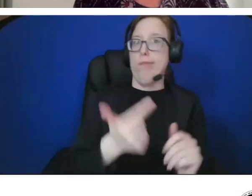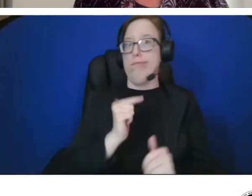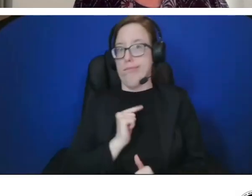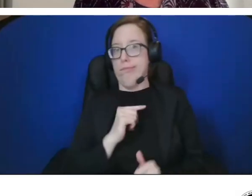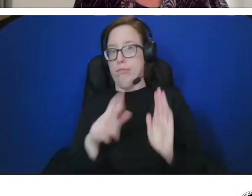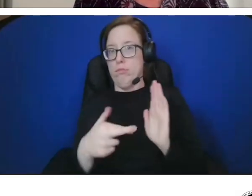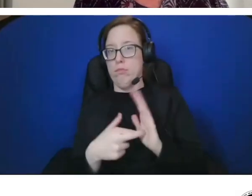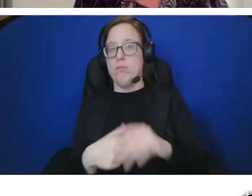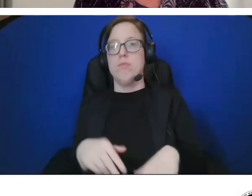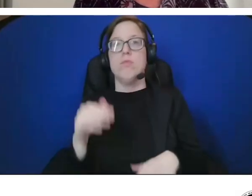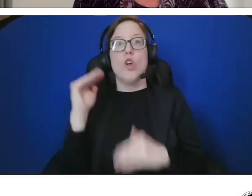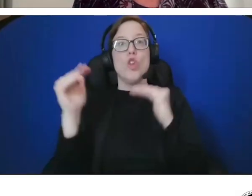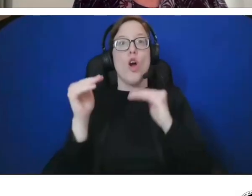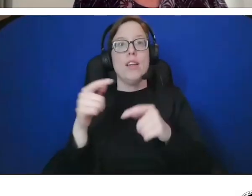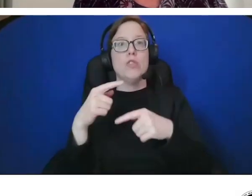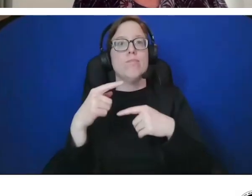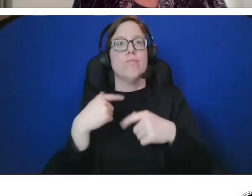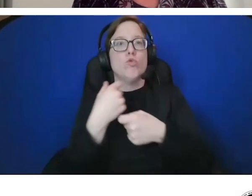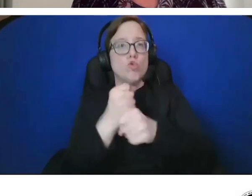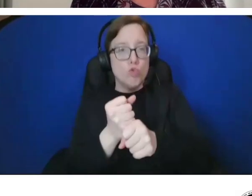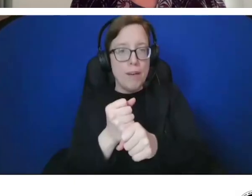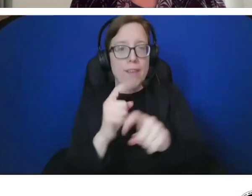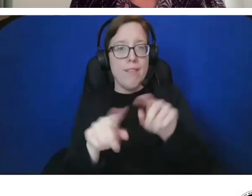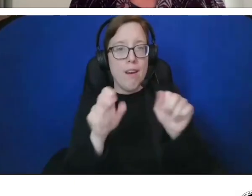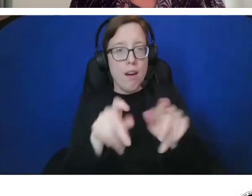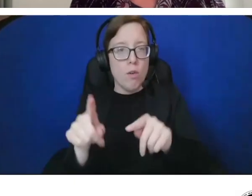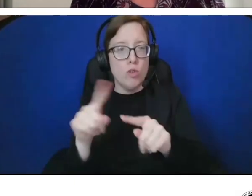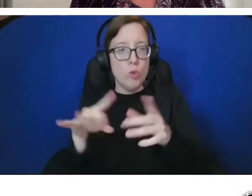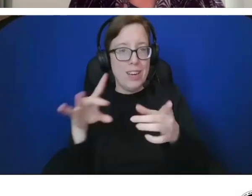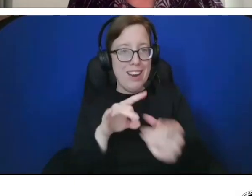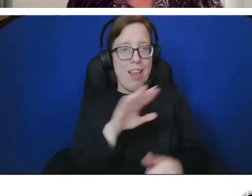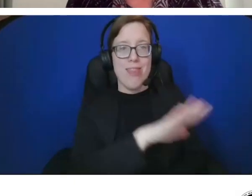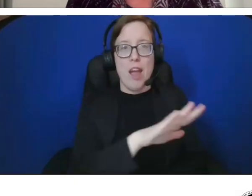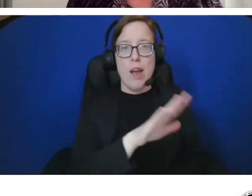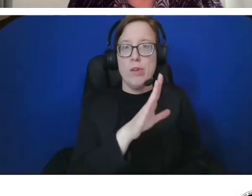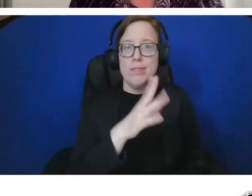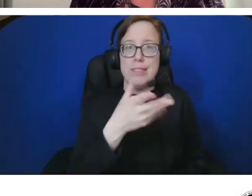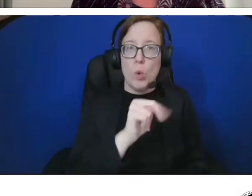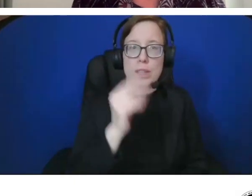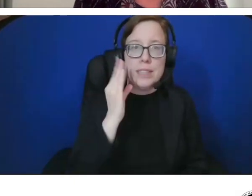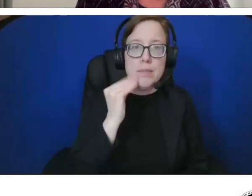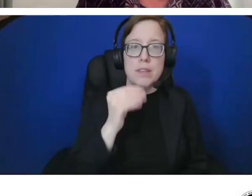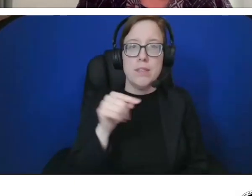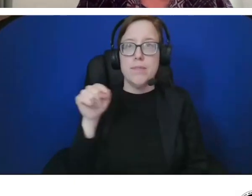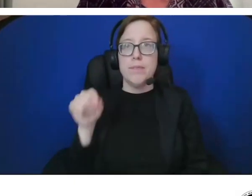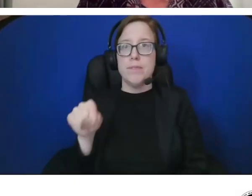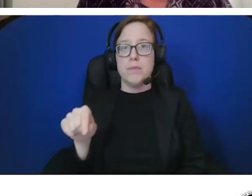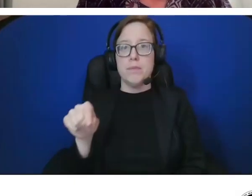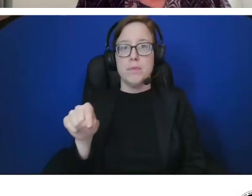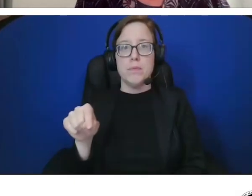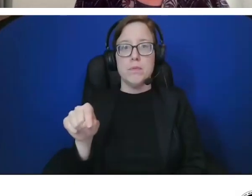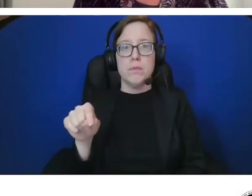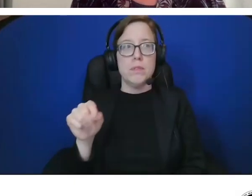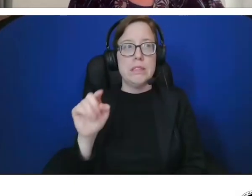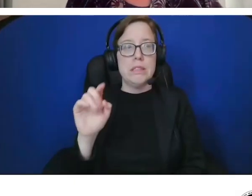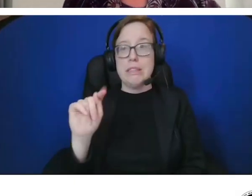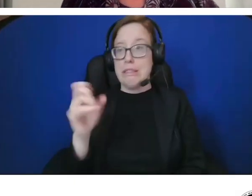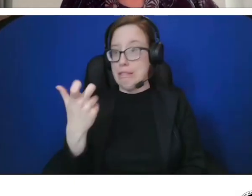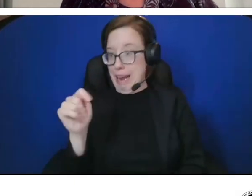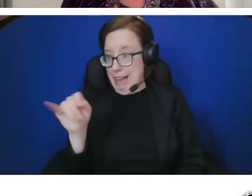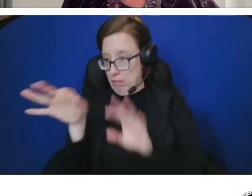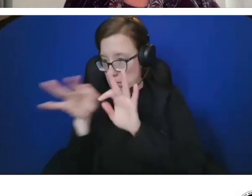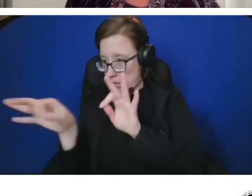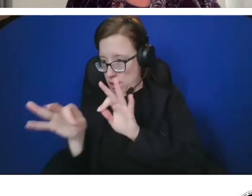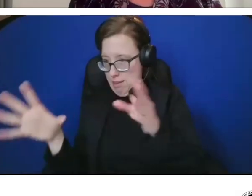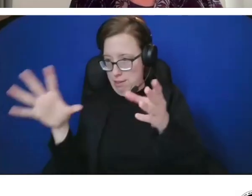The adult would generate opportunities to connect to the child's experiences. So, what's in the text